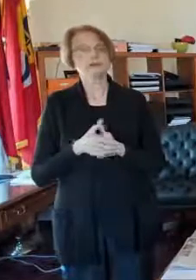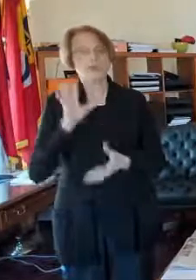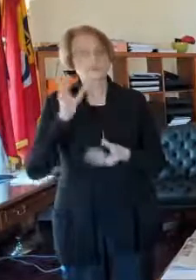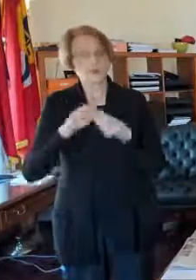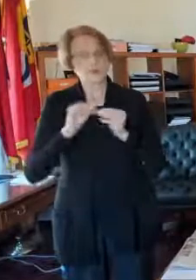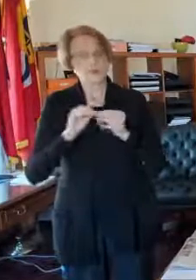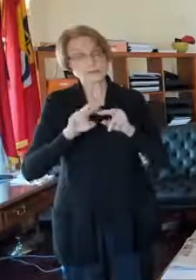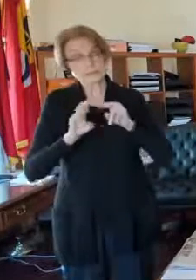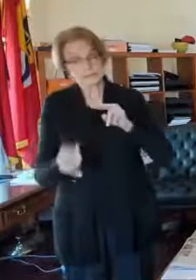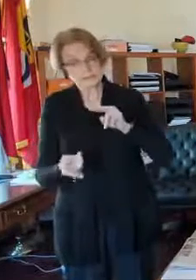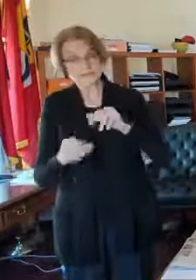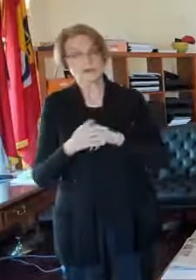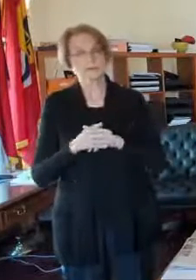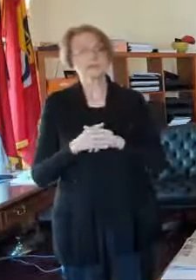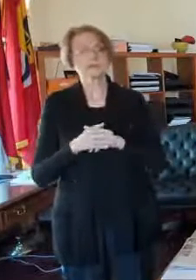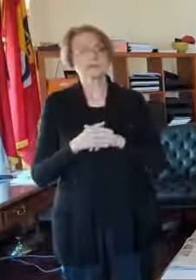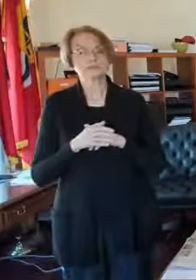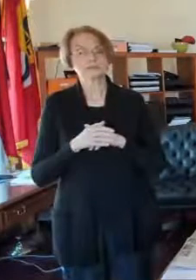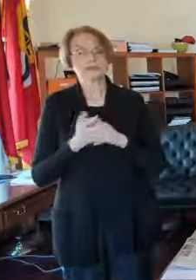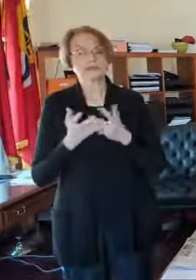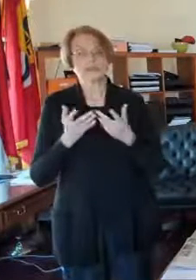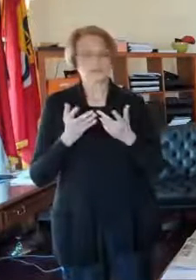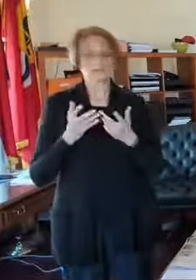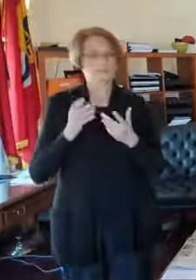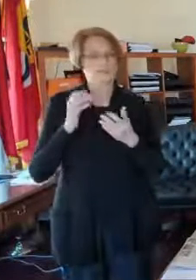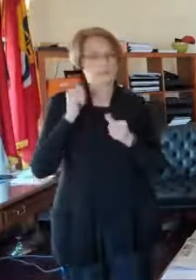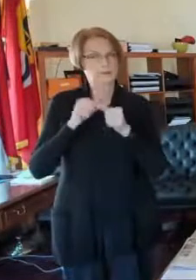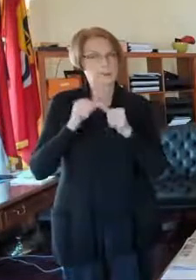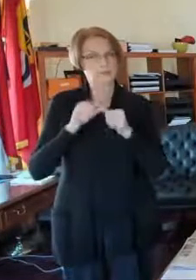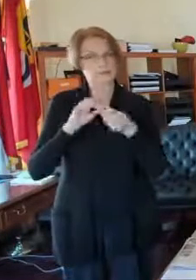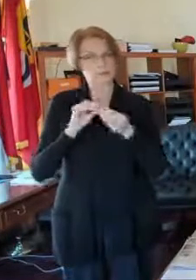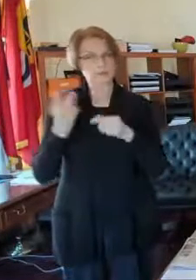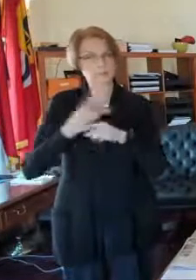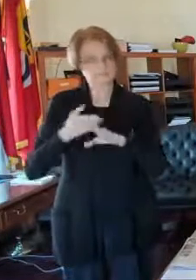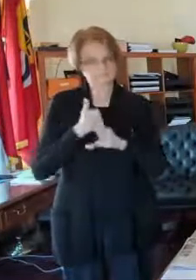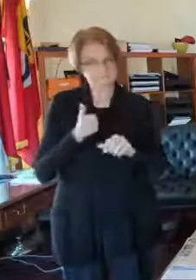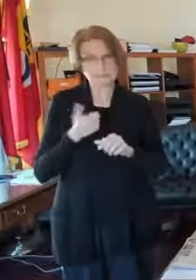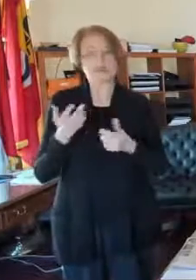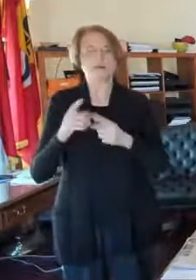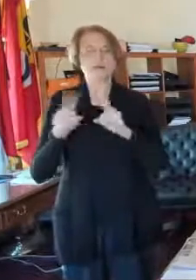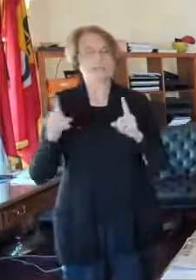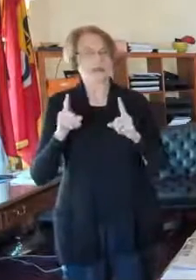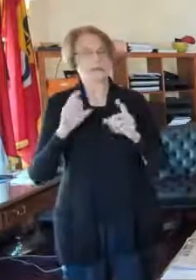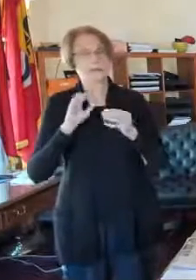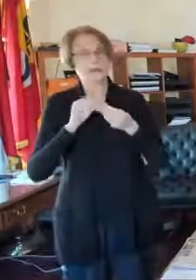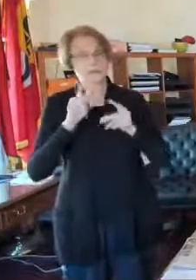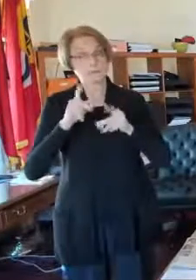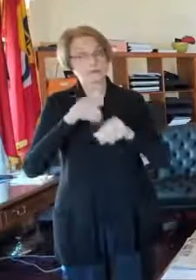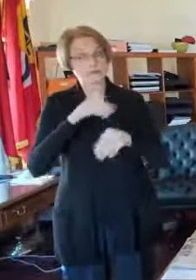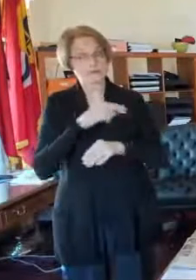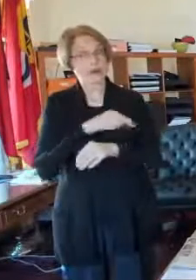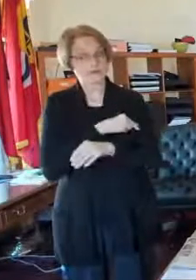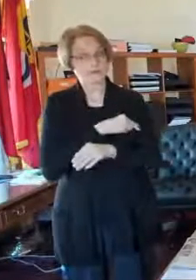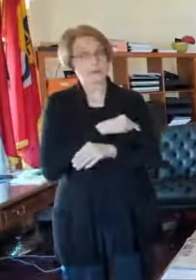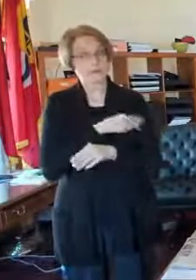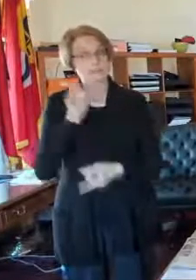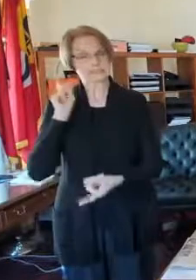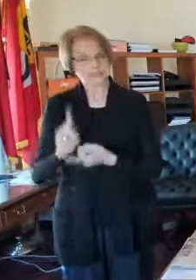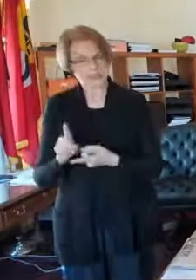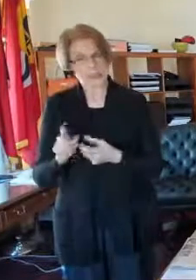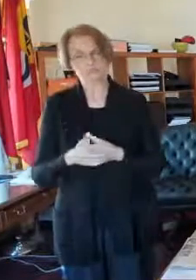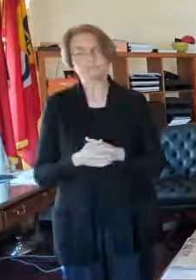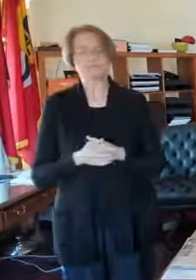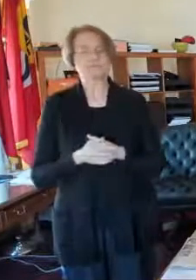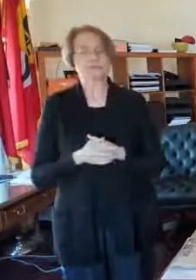The hospitalizations lag that a bit, but the number of hospitalizations are coming down. And at the same time, we are